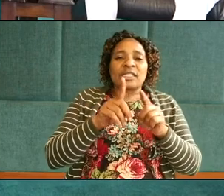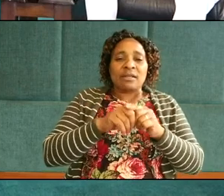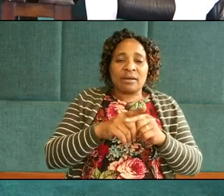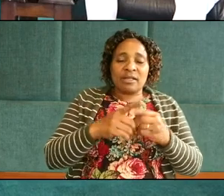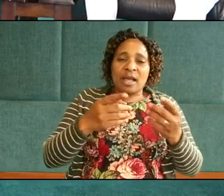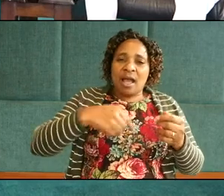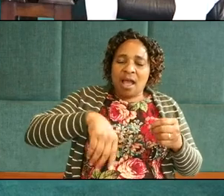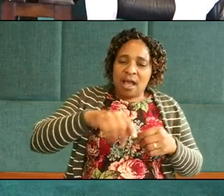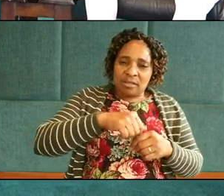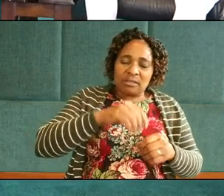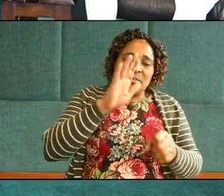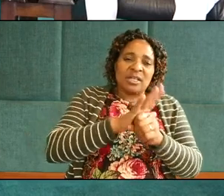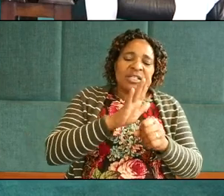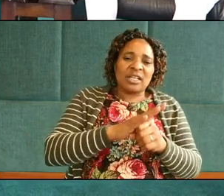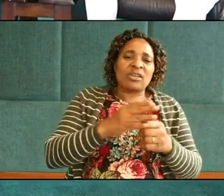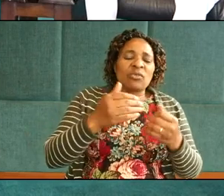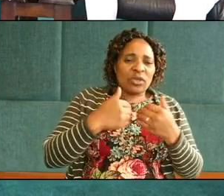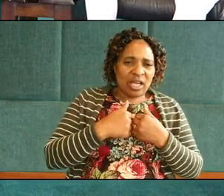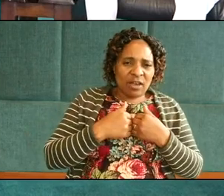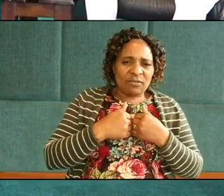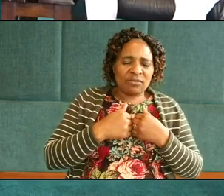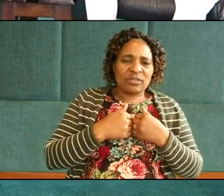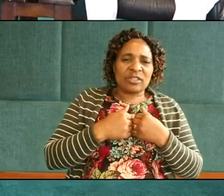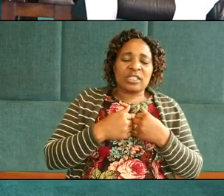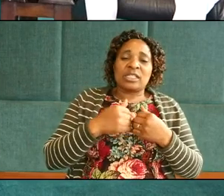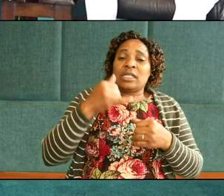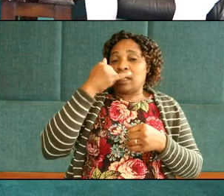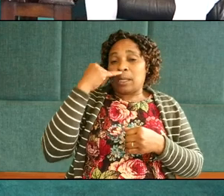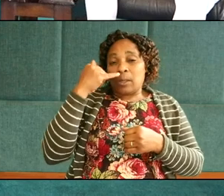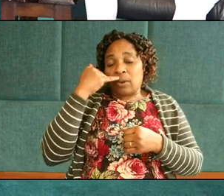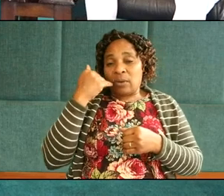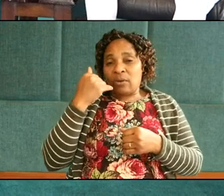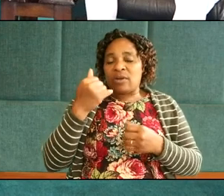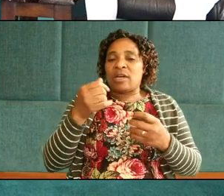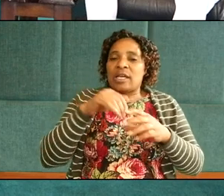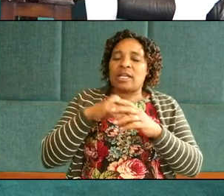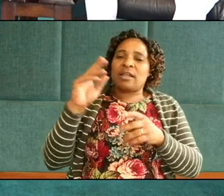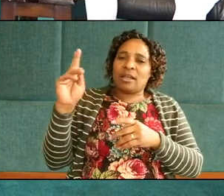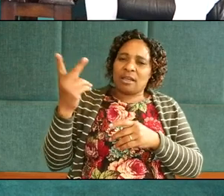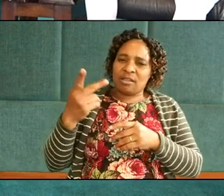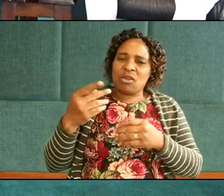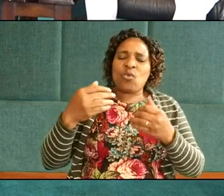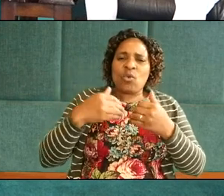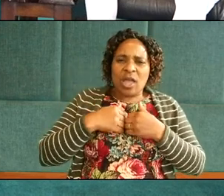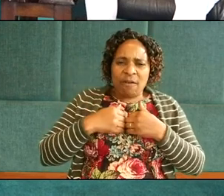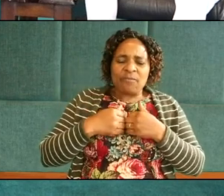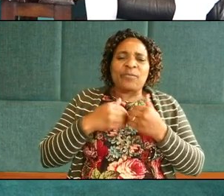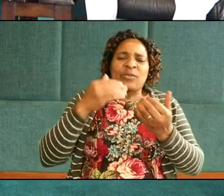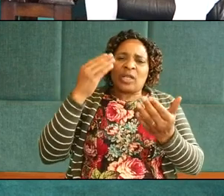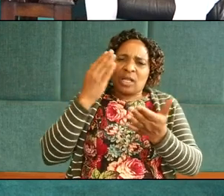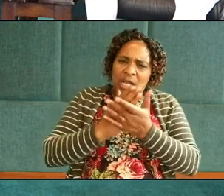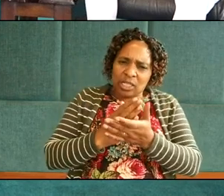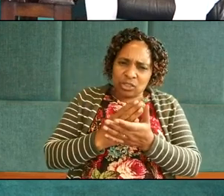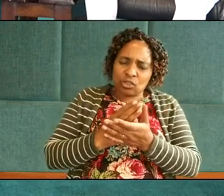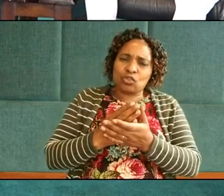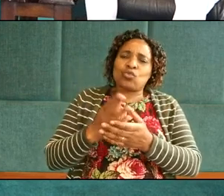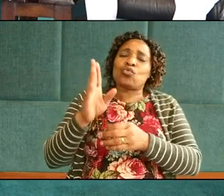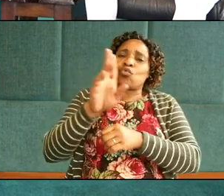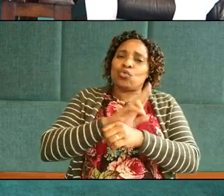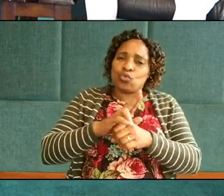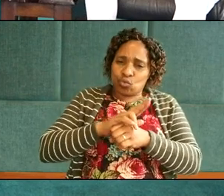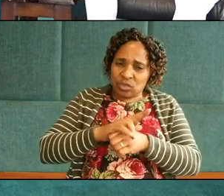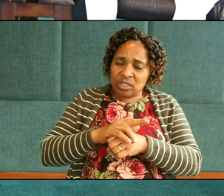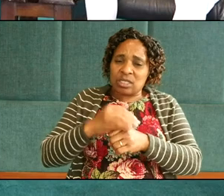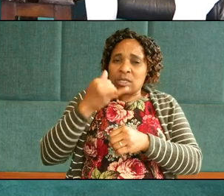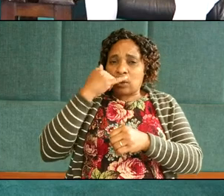as we have, the legal drugs in Kenya, yeah. Right? Yeah. We have the right to use legal drugs.